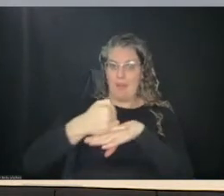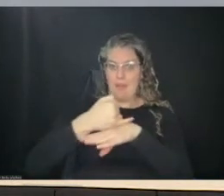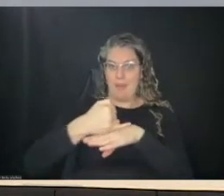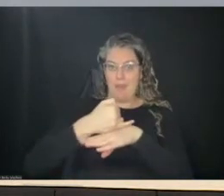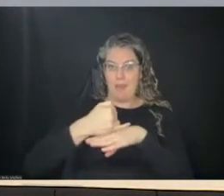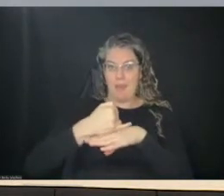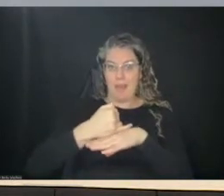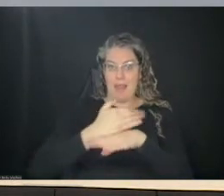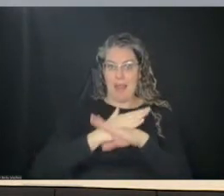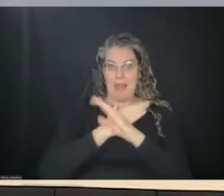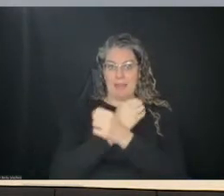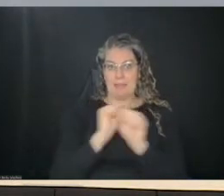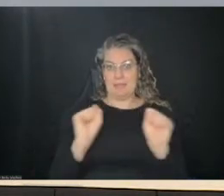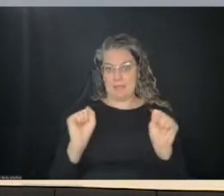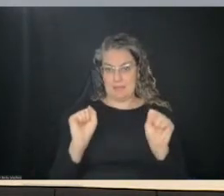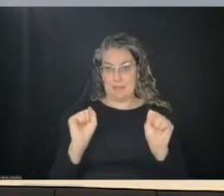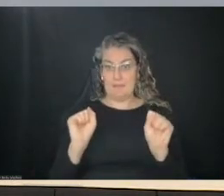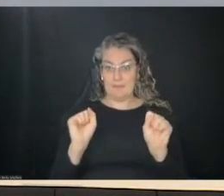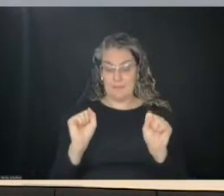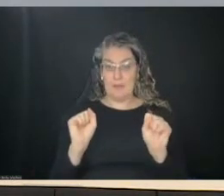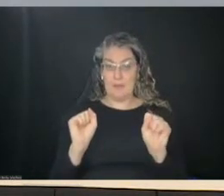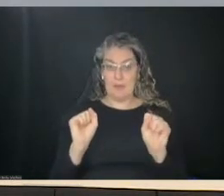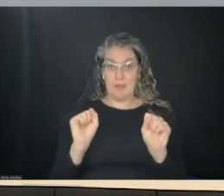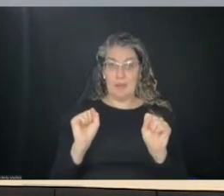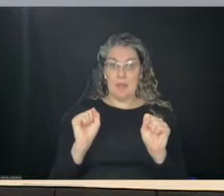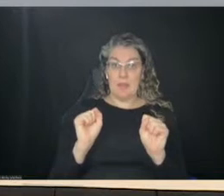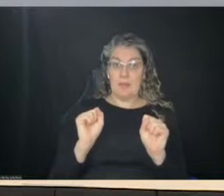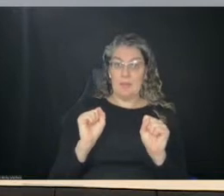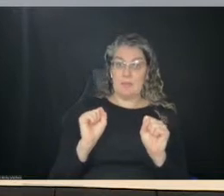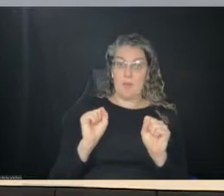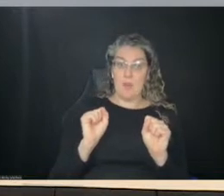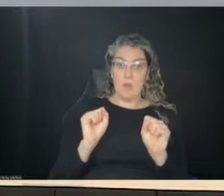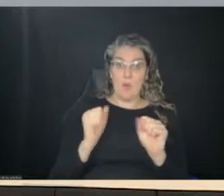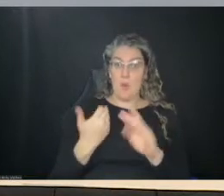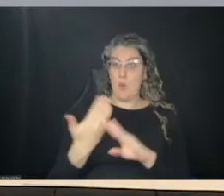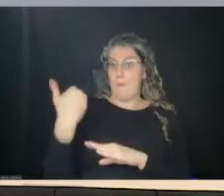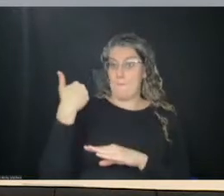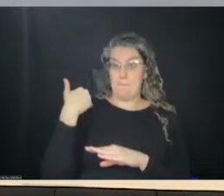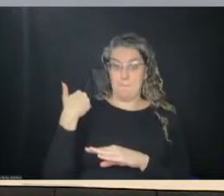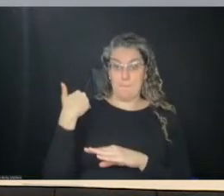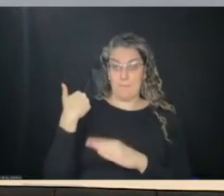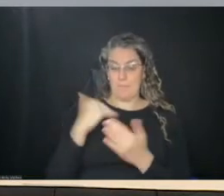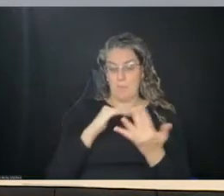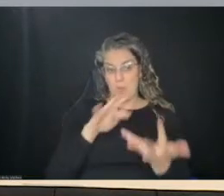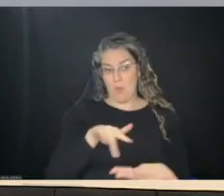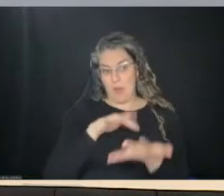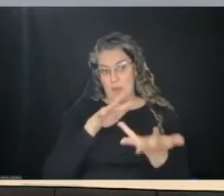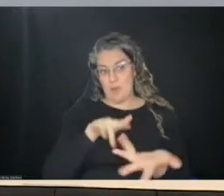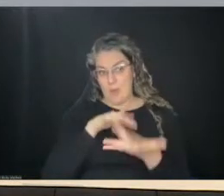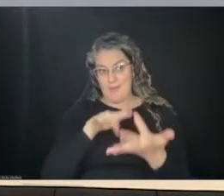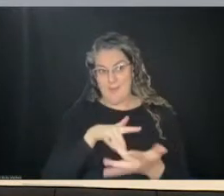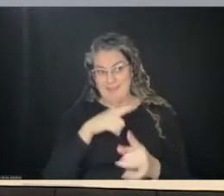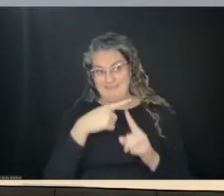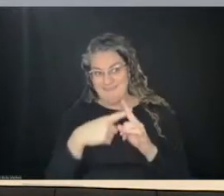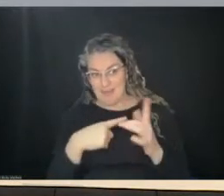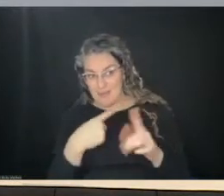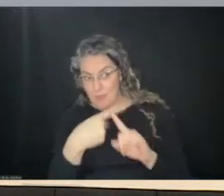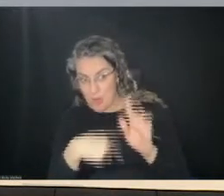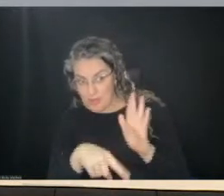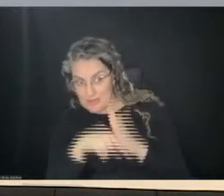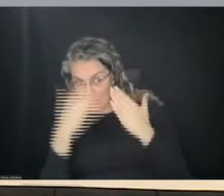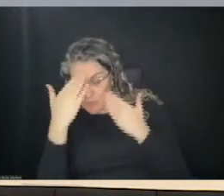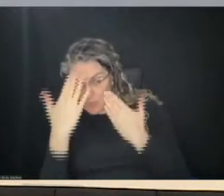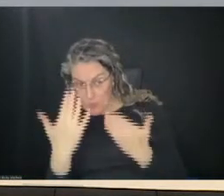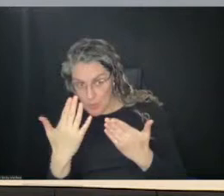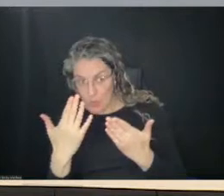hopefully pick up any COVID earlier than we would have in another way. Okay, in